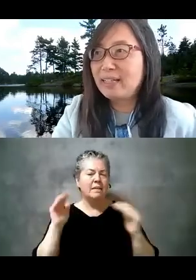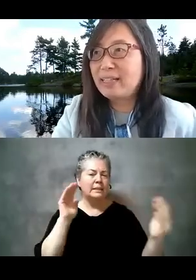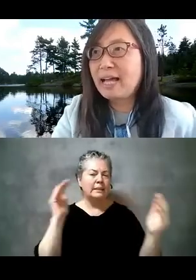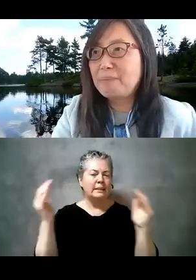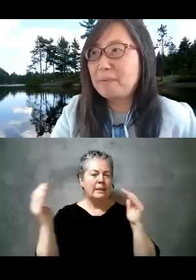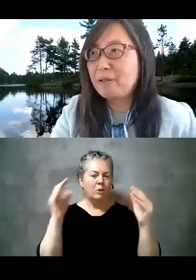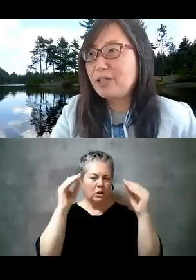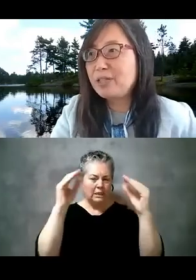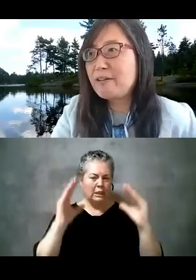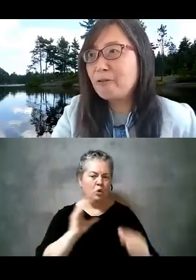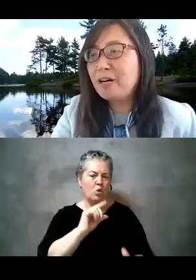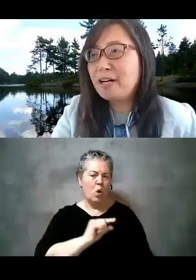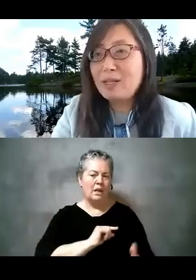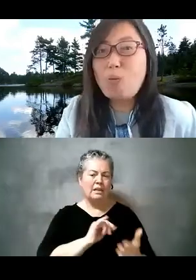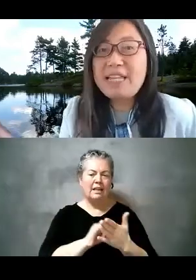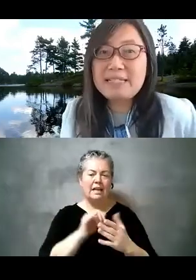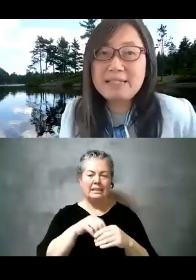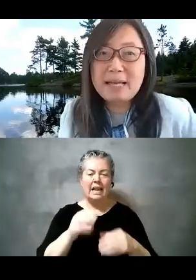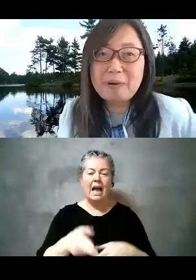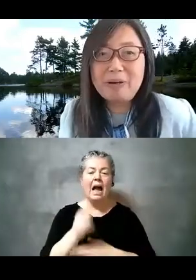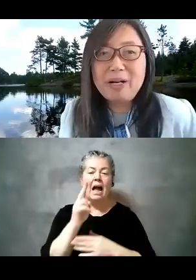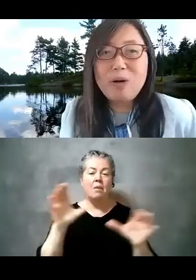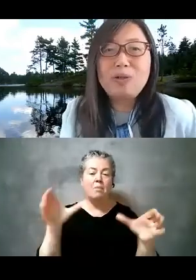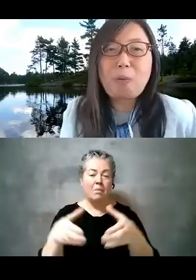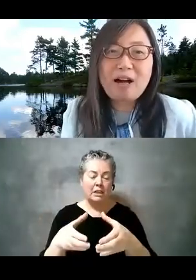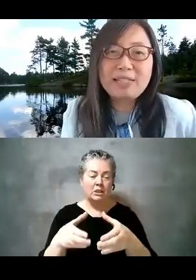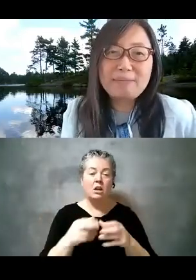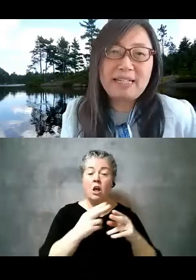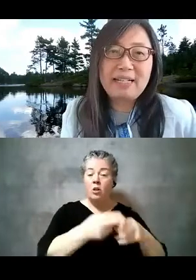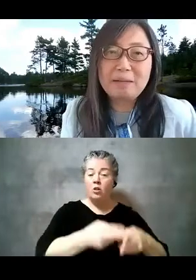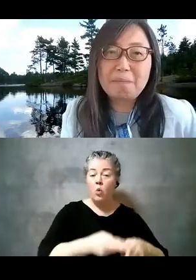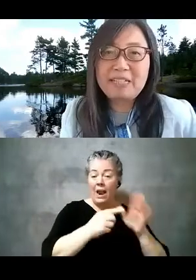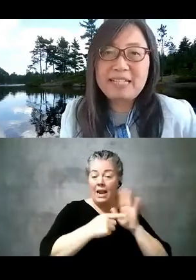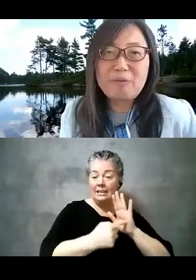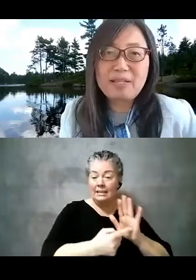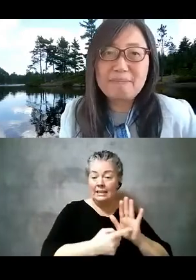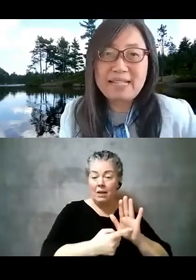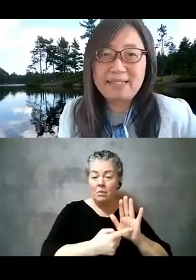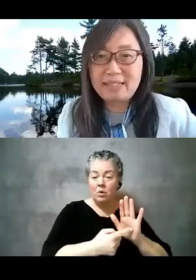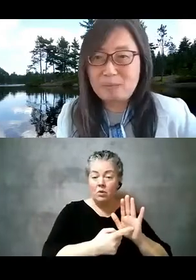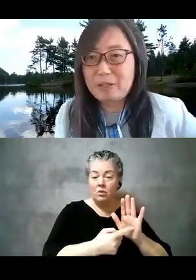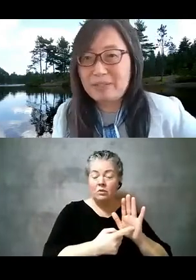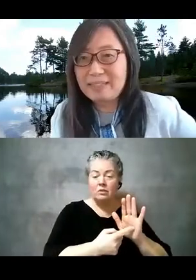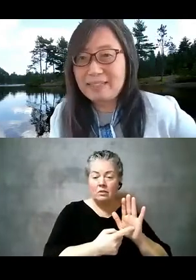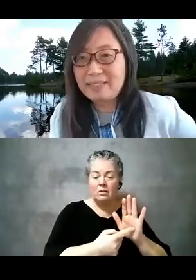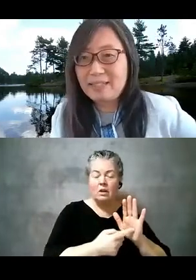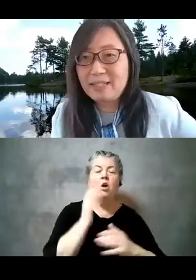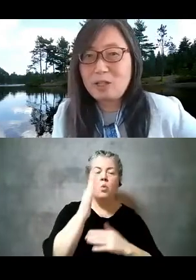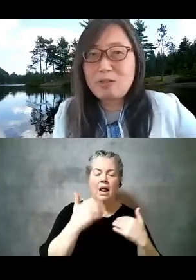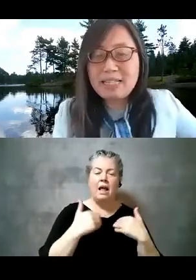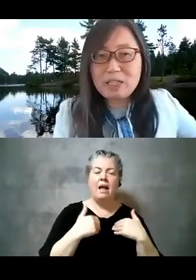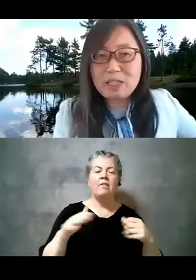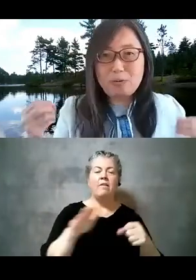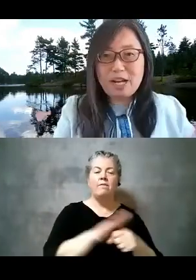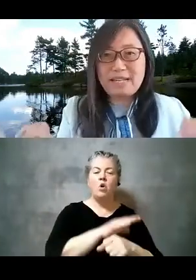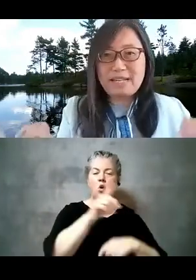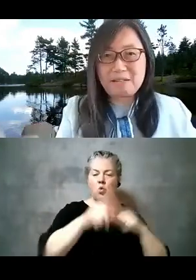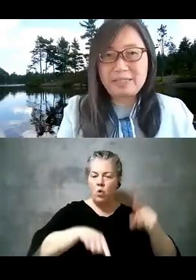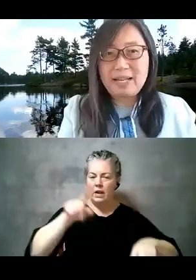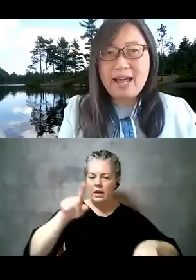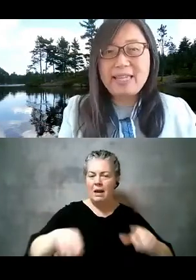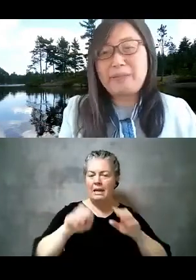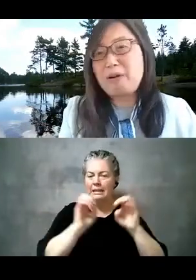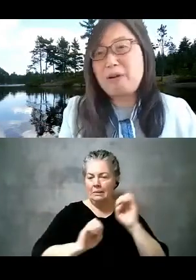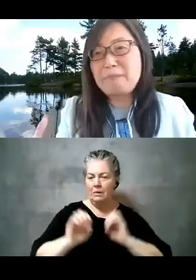in the entire population. Therefore, the weighted sample would approximate a completely randomized experiment. So those are the two